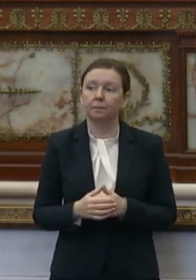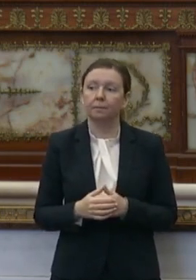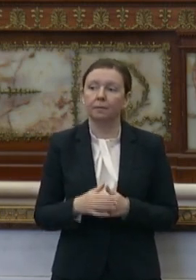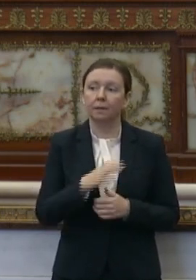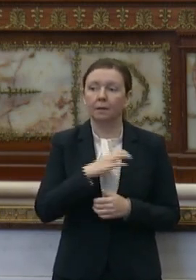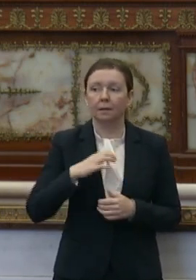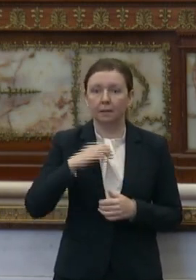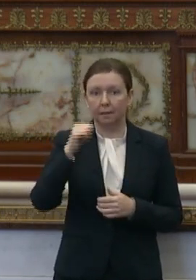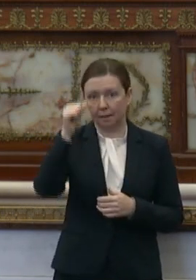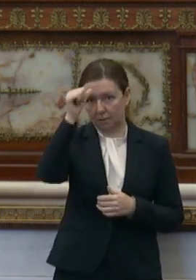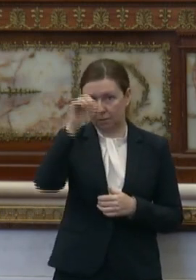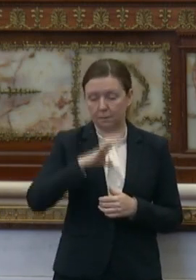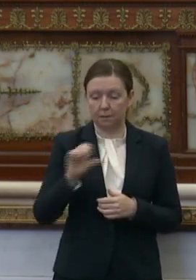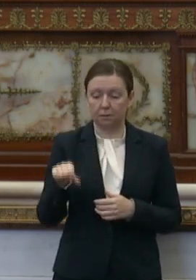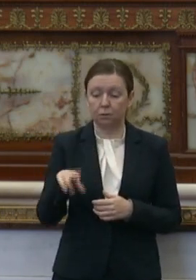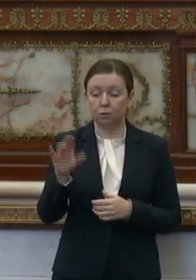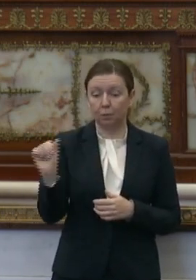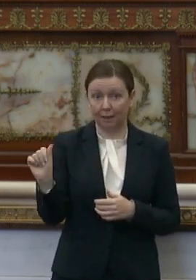Councilman Squilla?